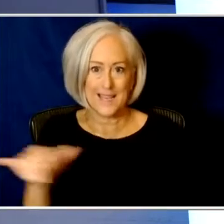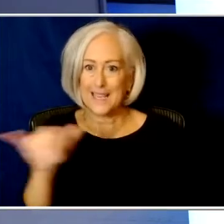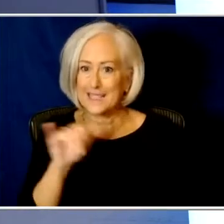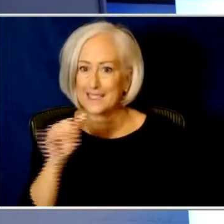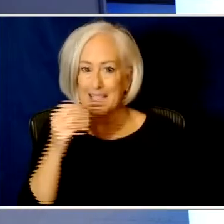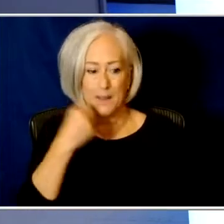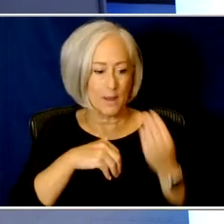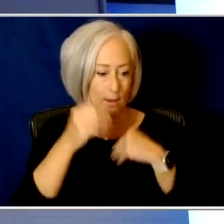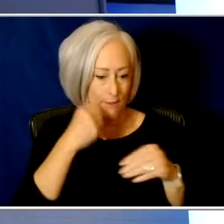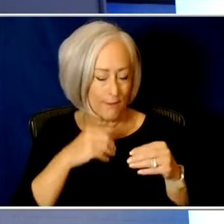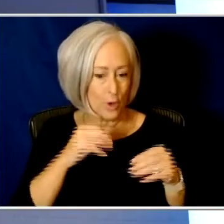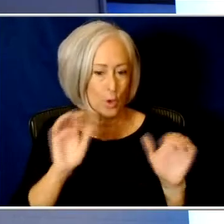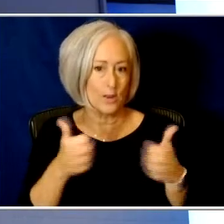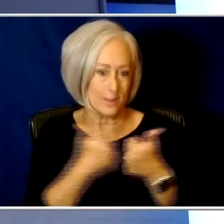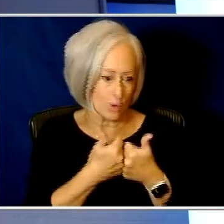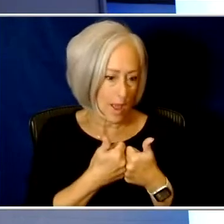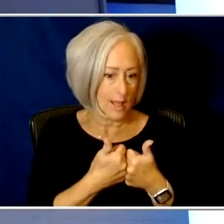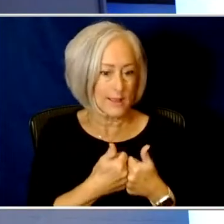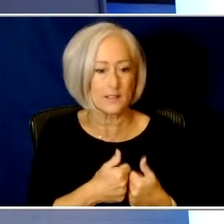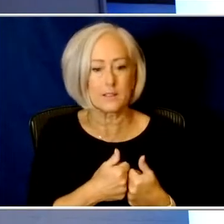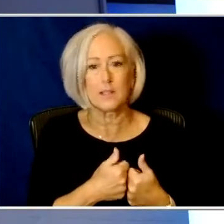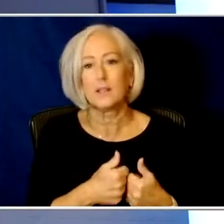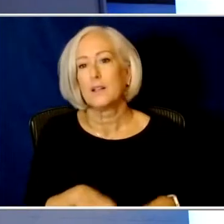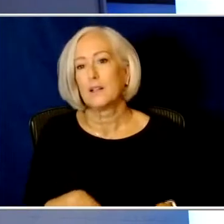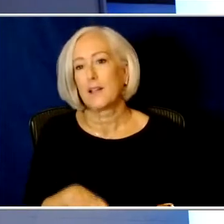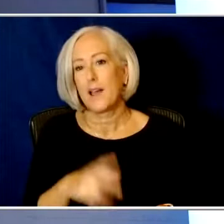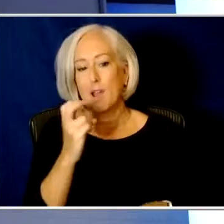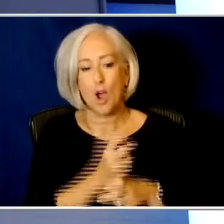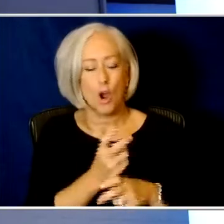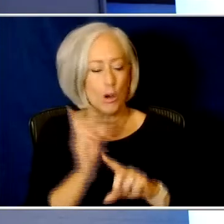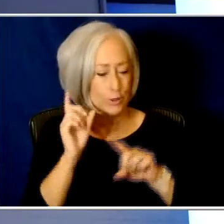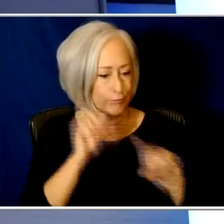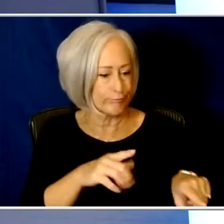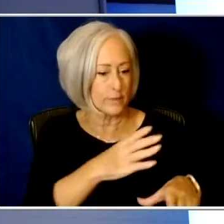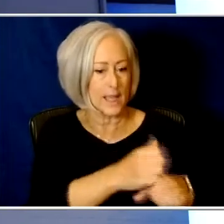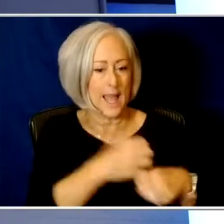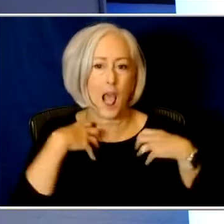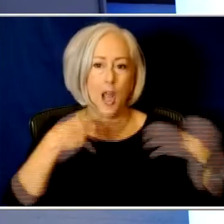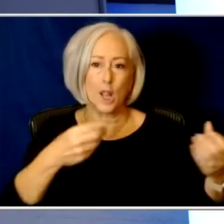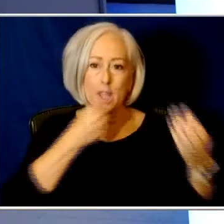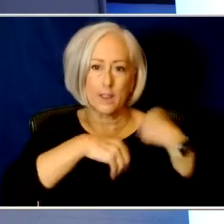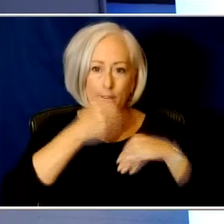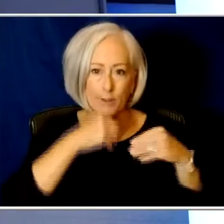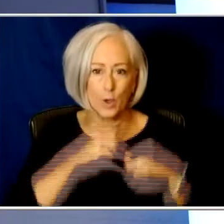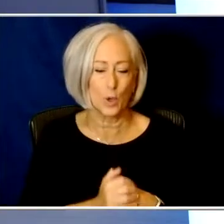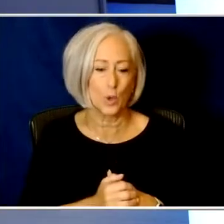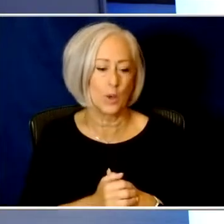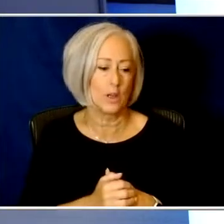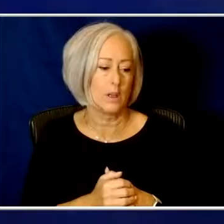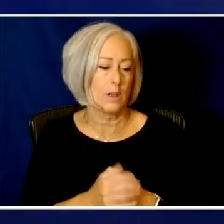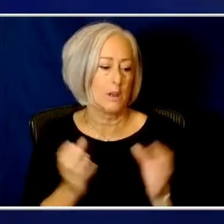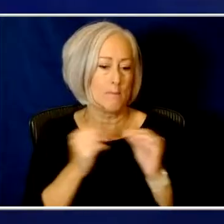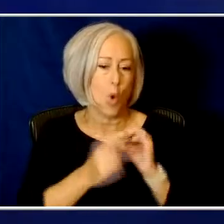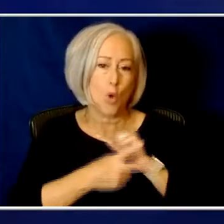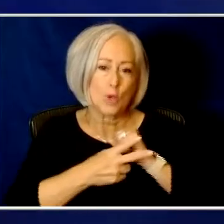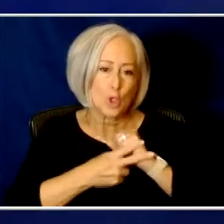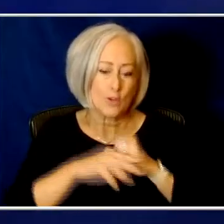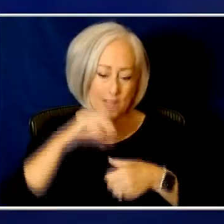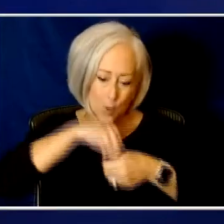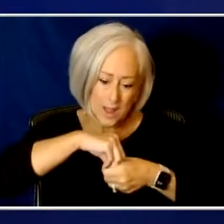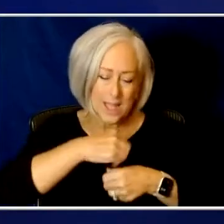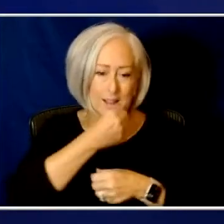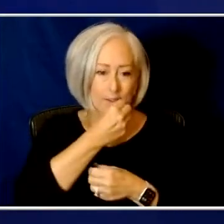or food deserts or hard to get to, et cetera. And so you end up having more preserved foods, and all those things lead to a less healthy